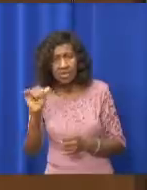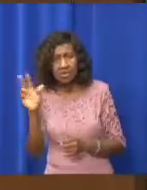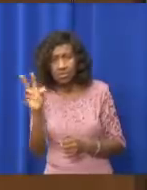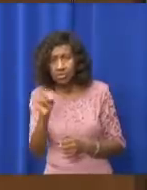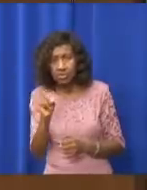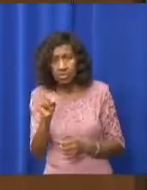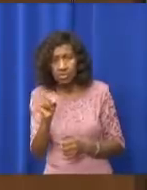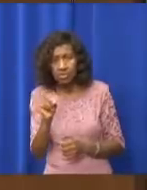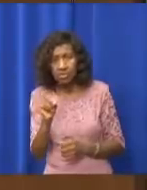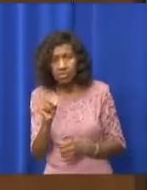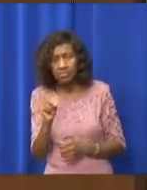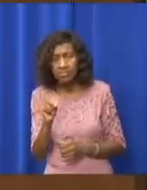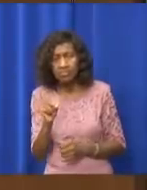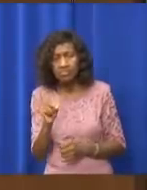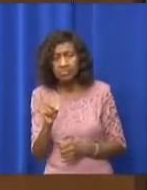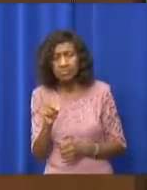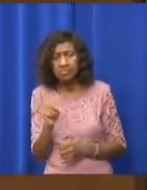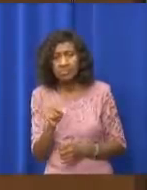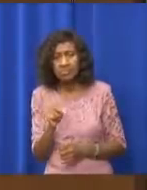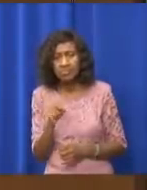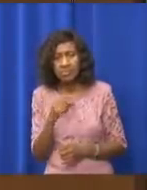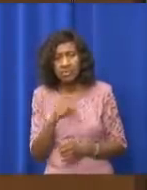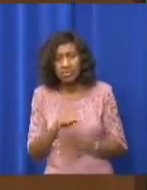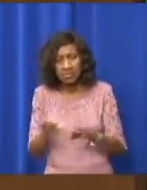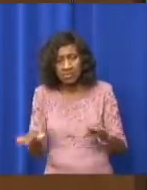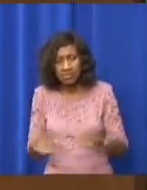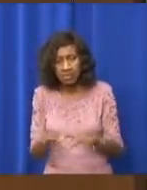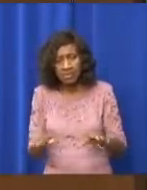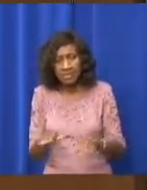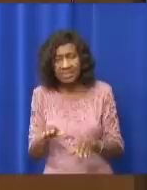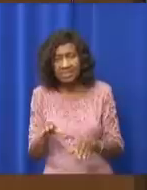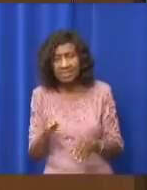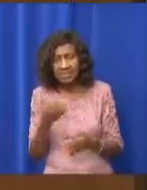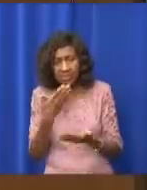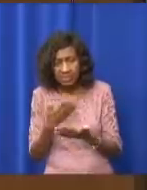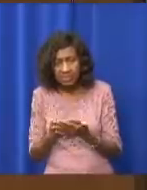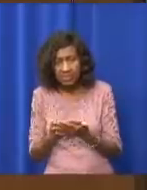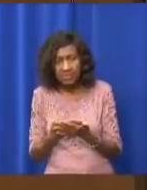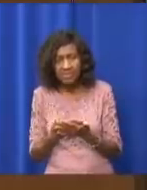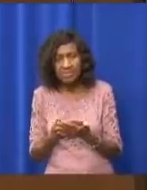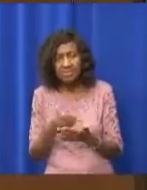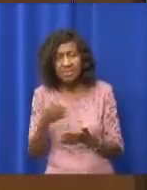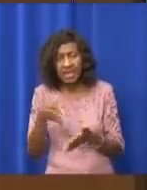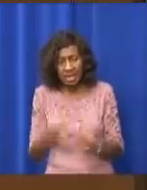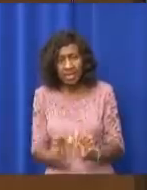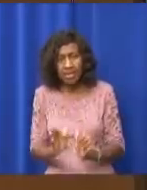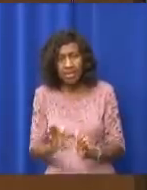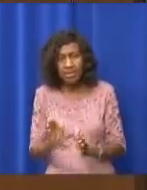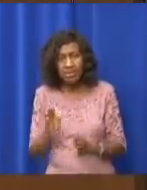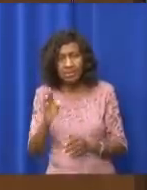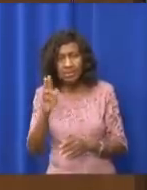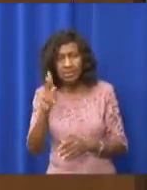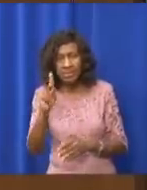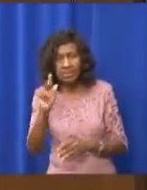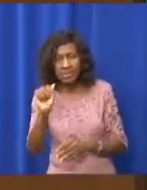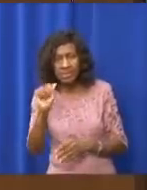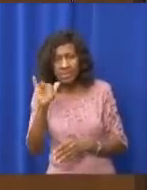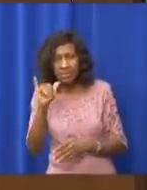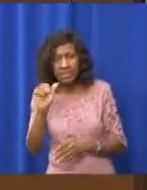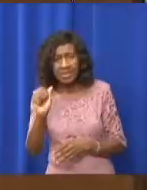to interpret it as best we can. So swimming, snorkeling would seem to be reasonable. Kayaking and paddleboarding